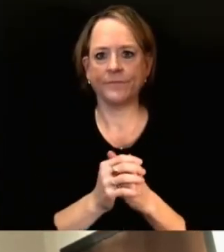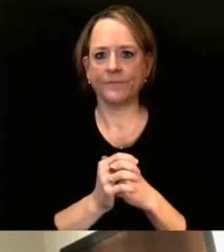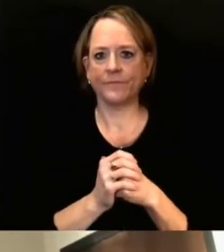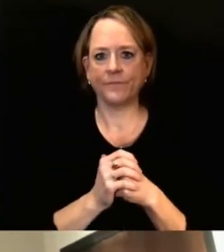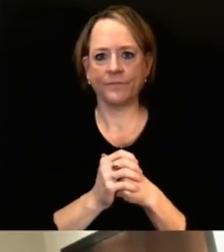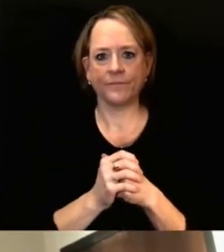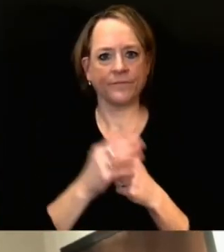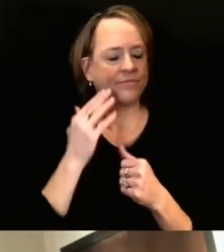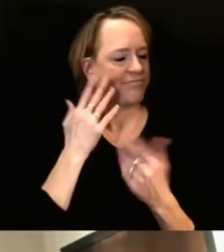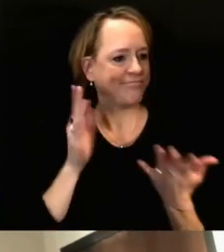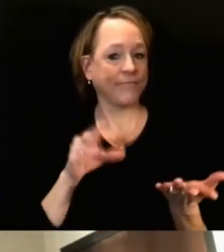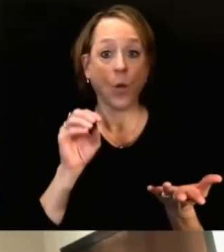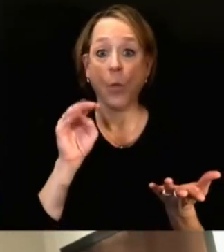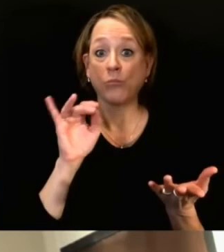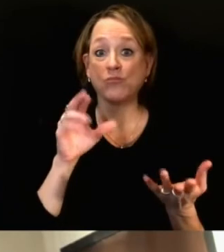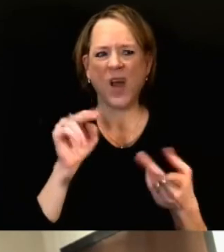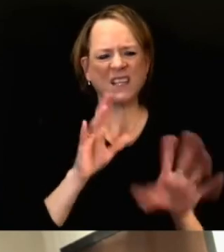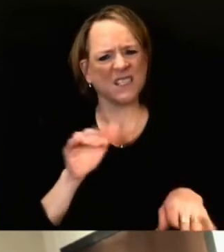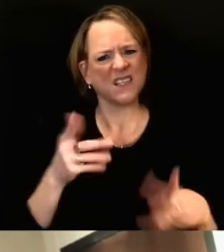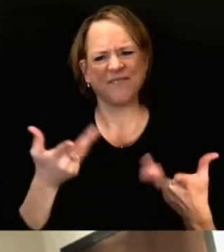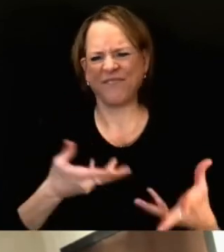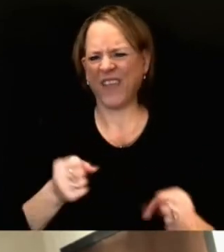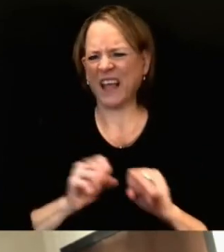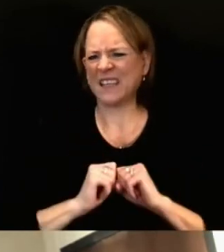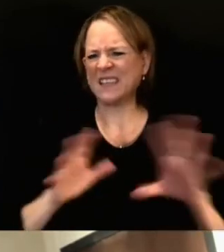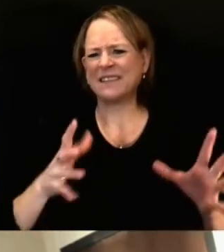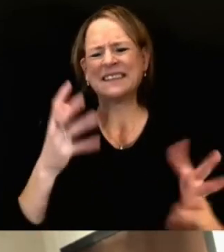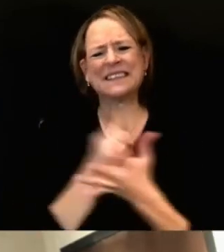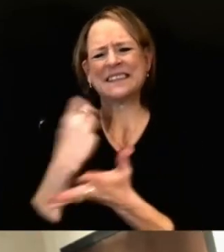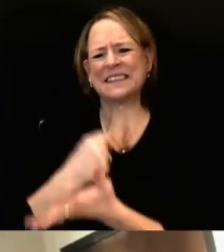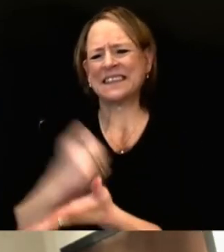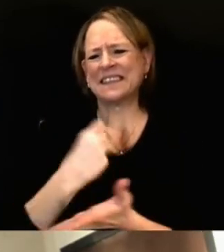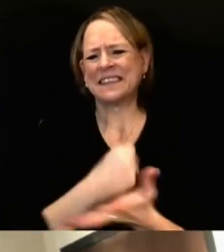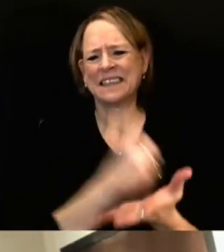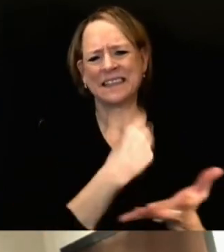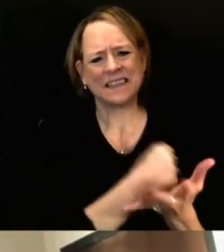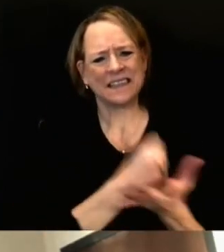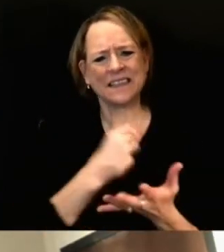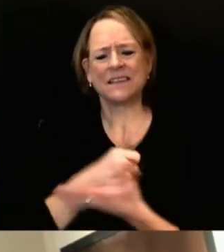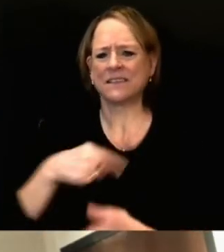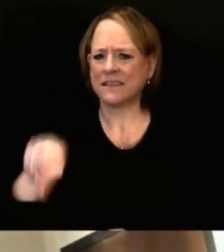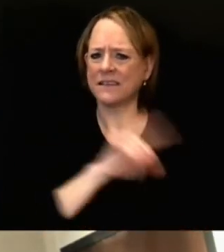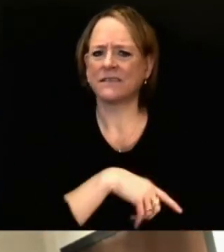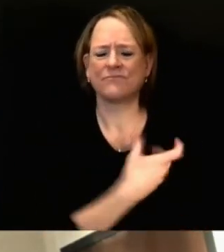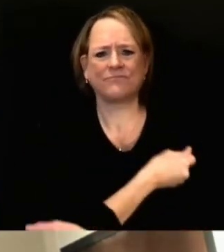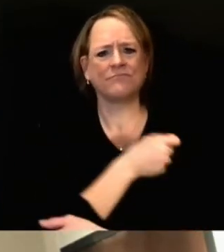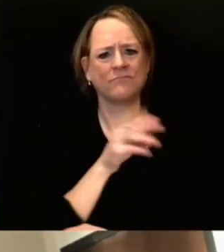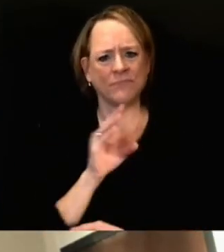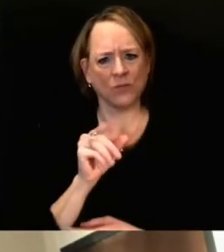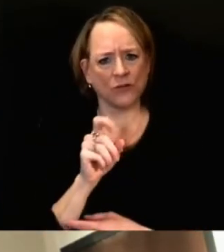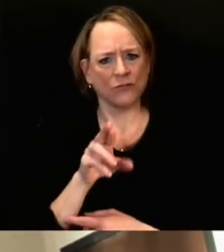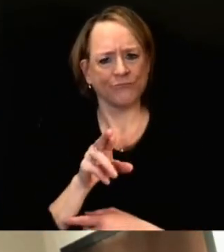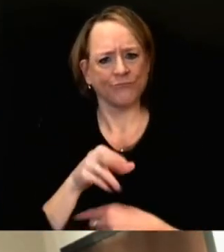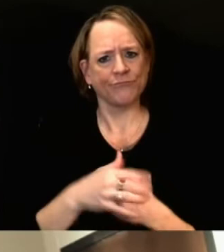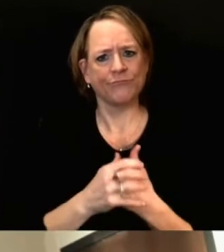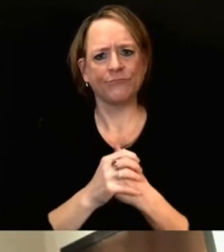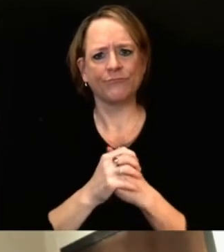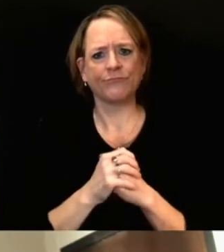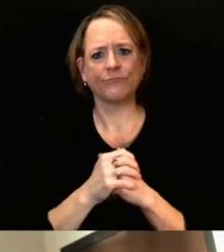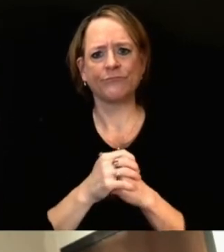I do agree that in nursing homes in particular, where we have a medically vulnerable population and